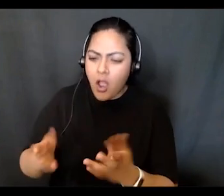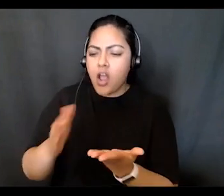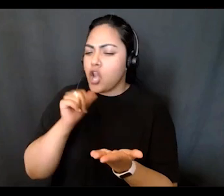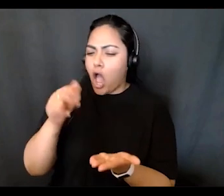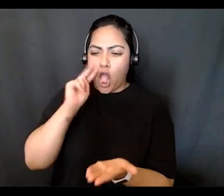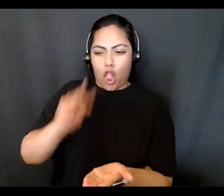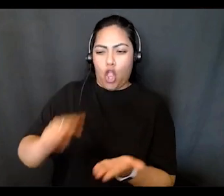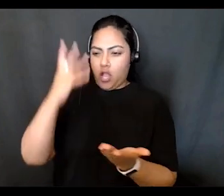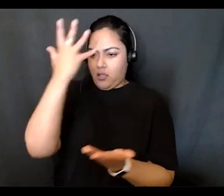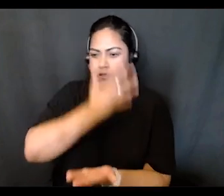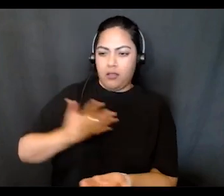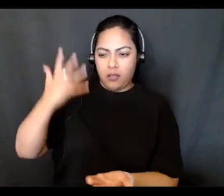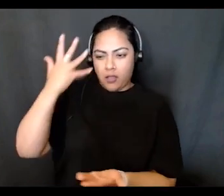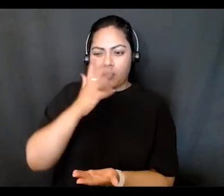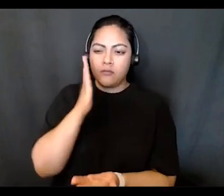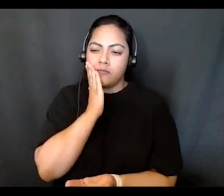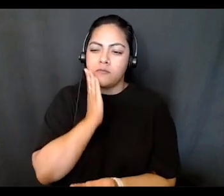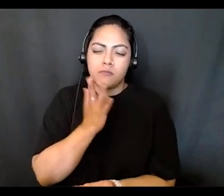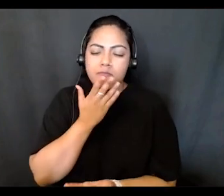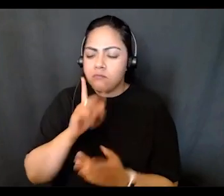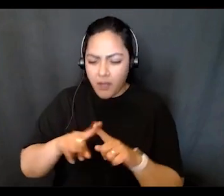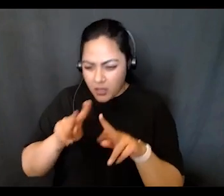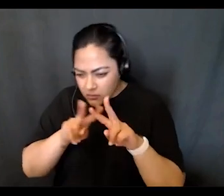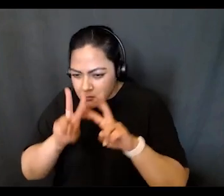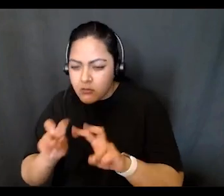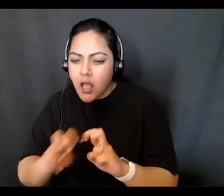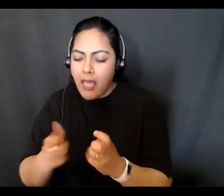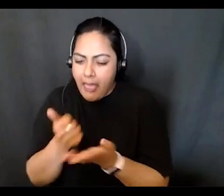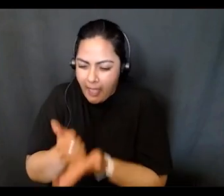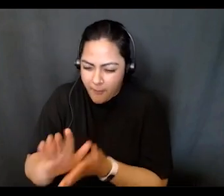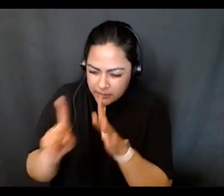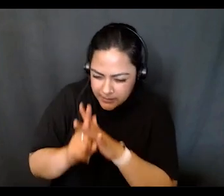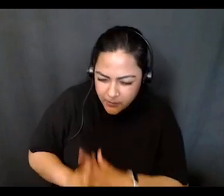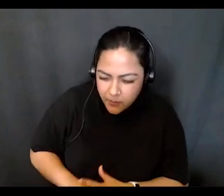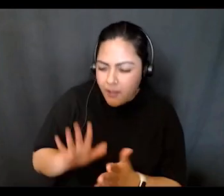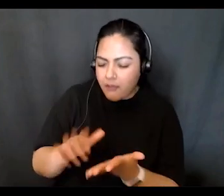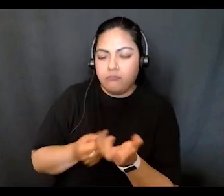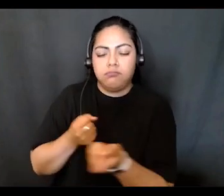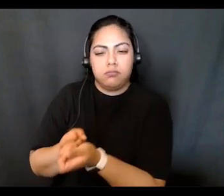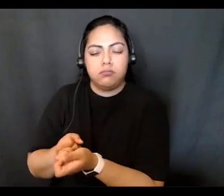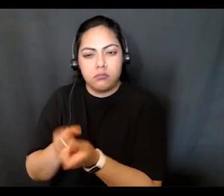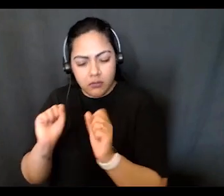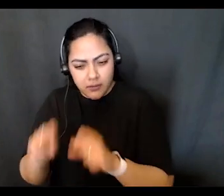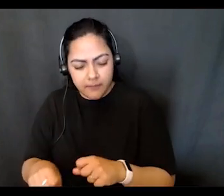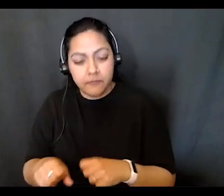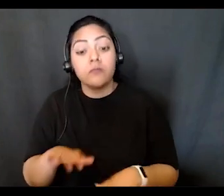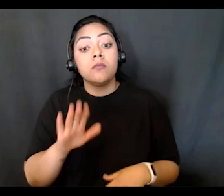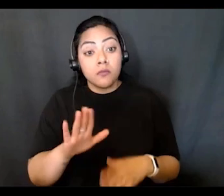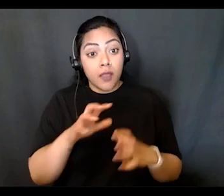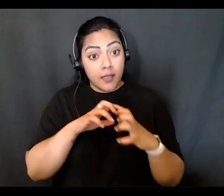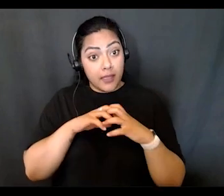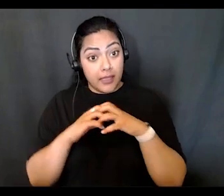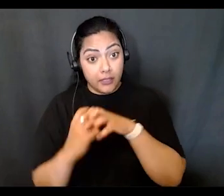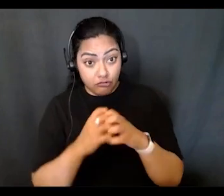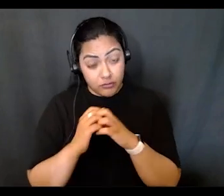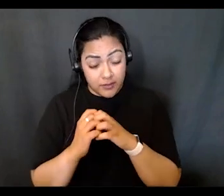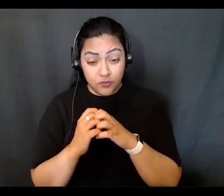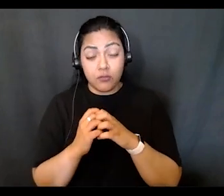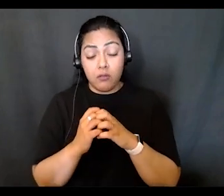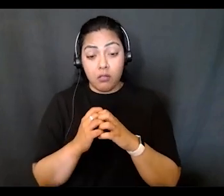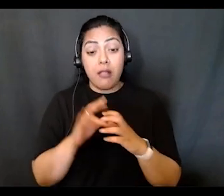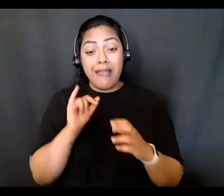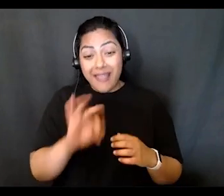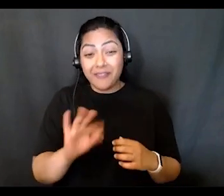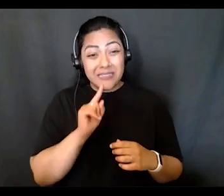from interventions which are interprofessional, which are interdisciplinary, and which are intersectional. If we are serious about addressing